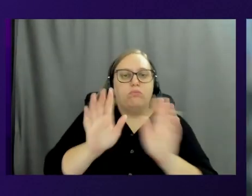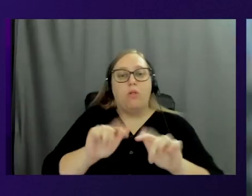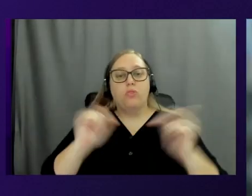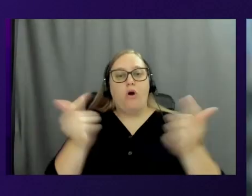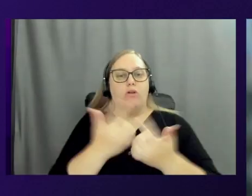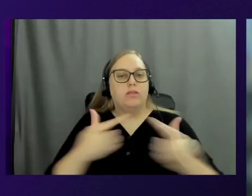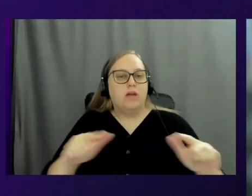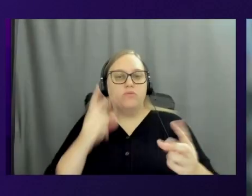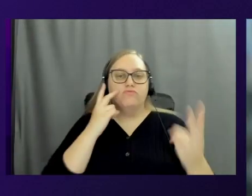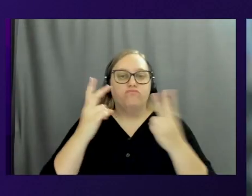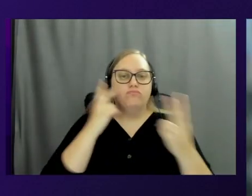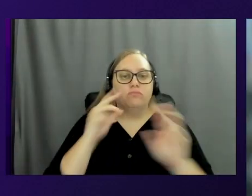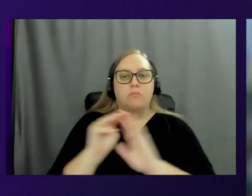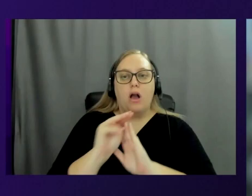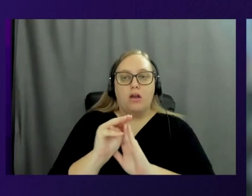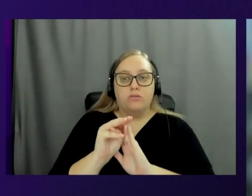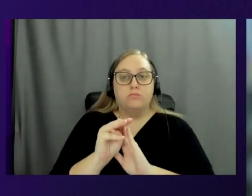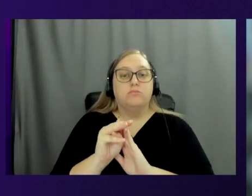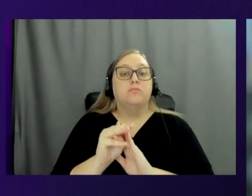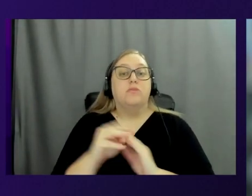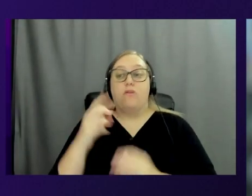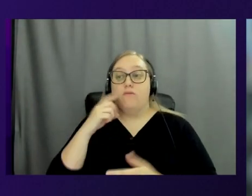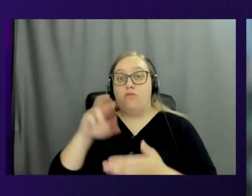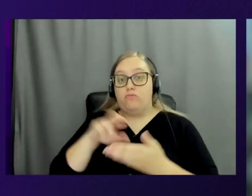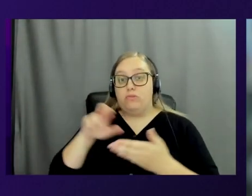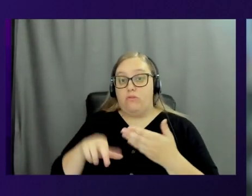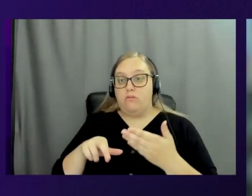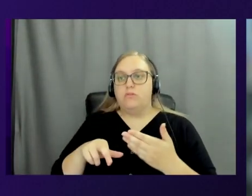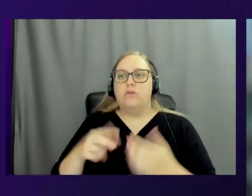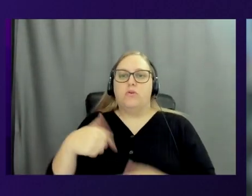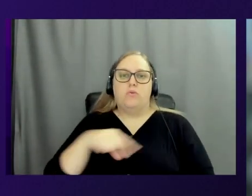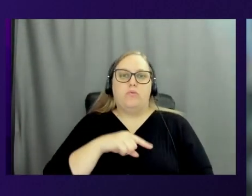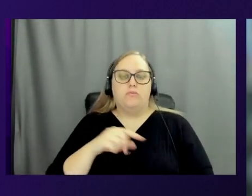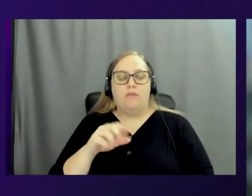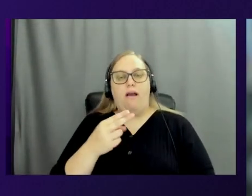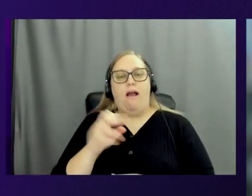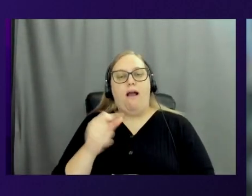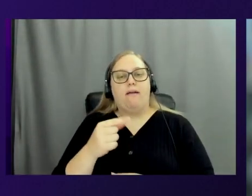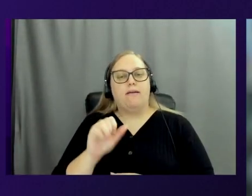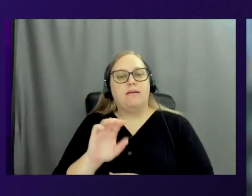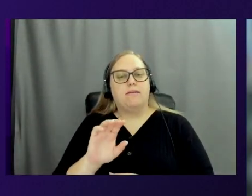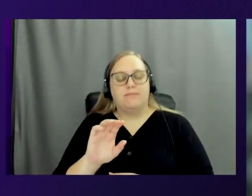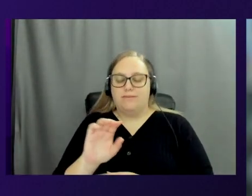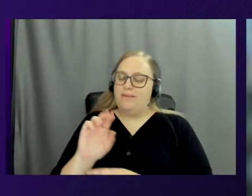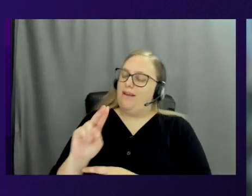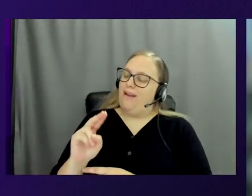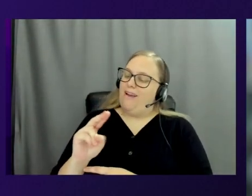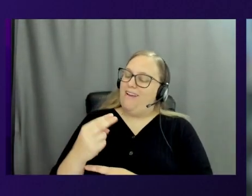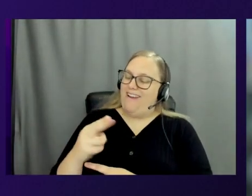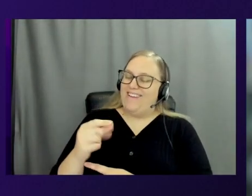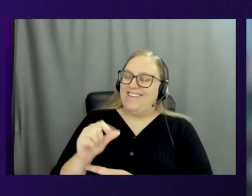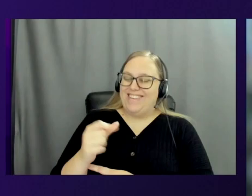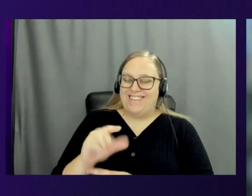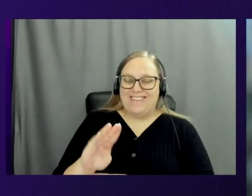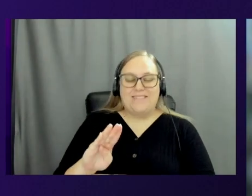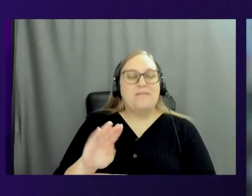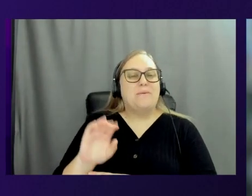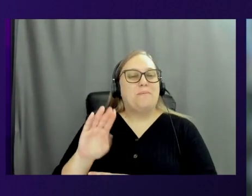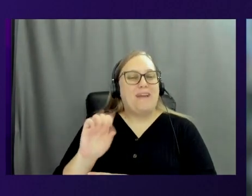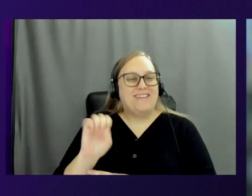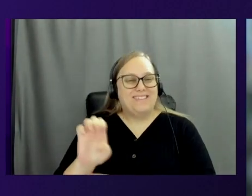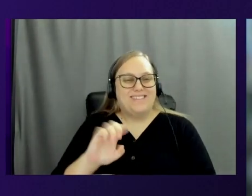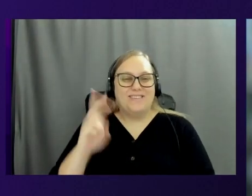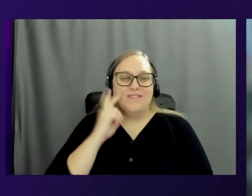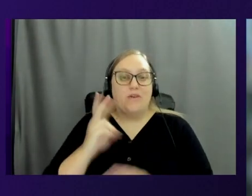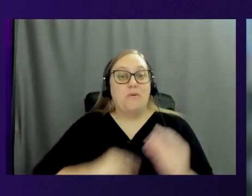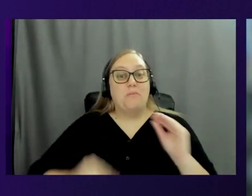models. As a result, with Inf1, Hugging Face saw up to 70% lower cost than comparable EC2 instances. And with Inf2,